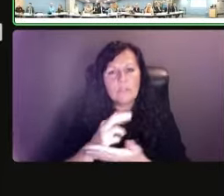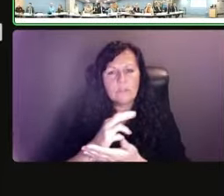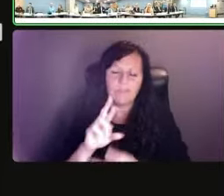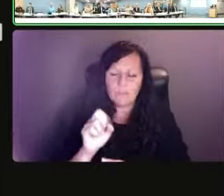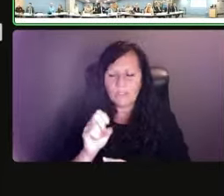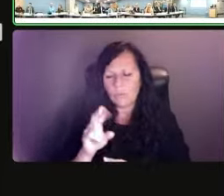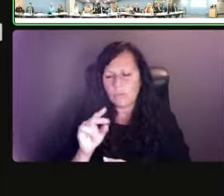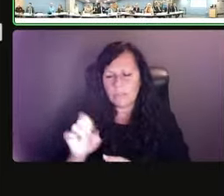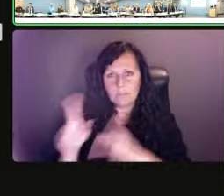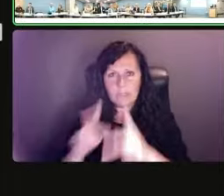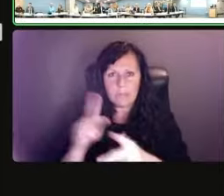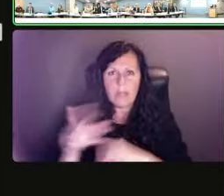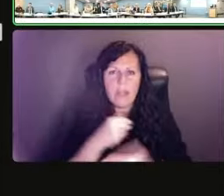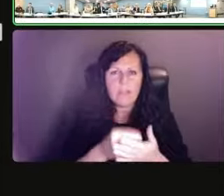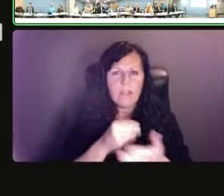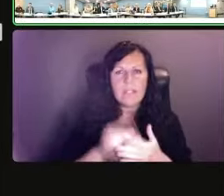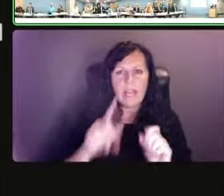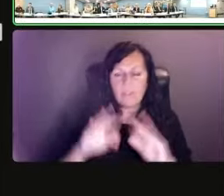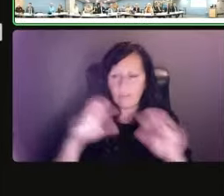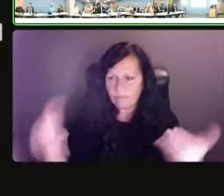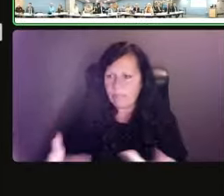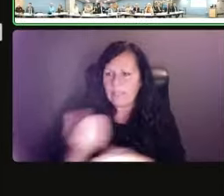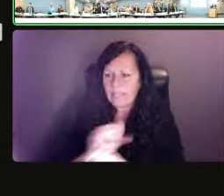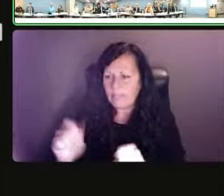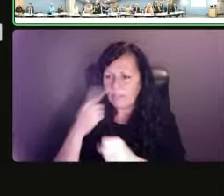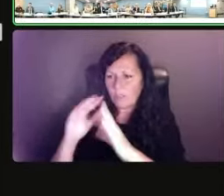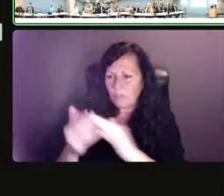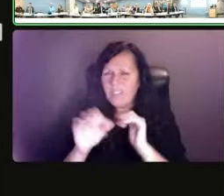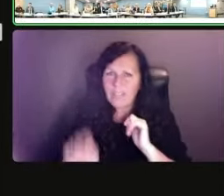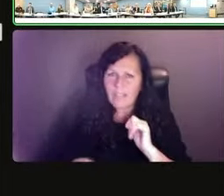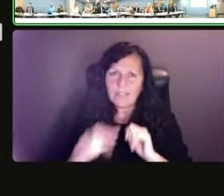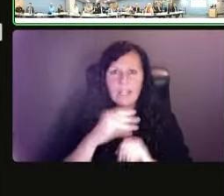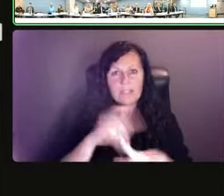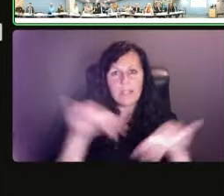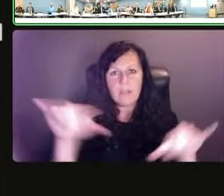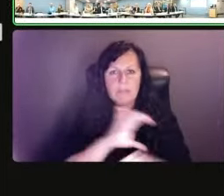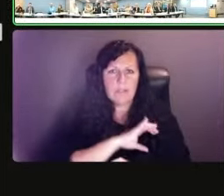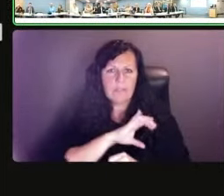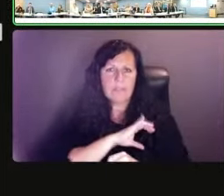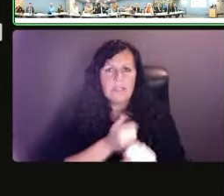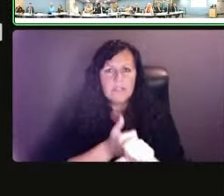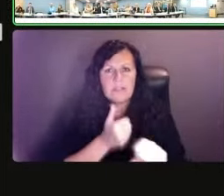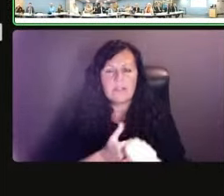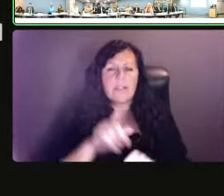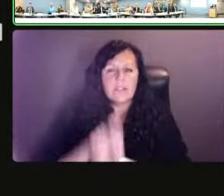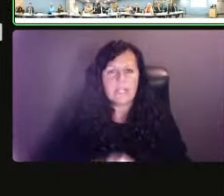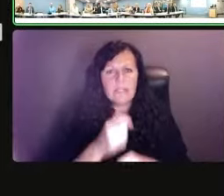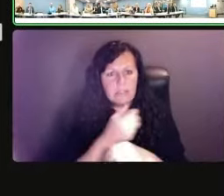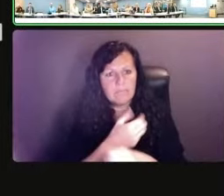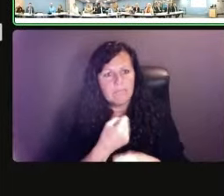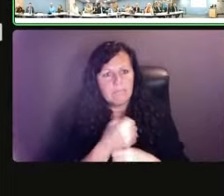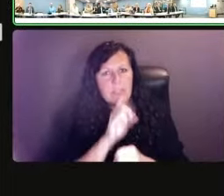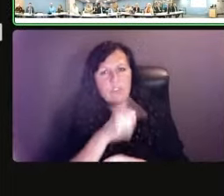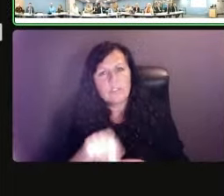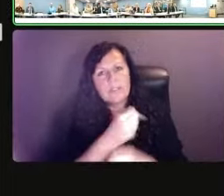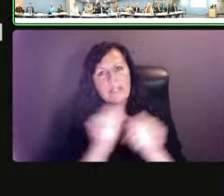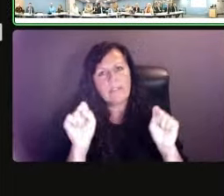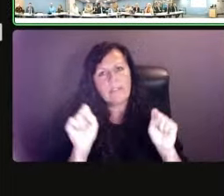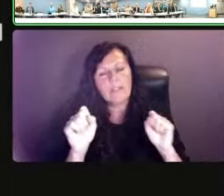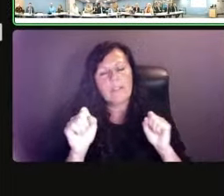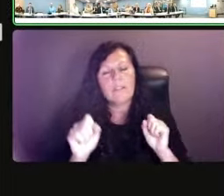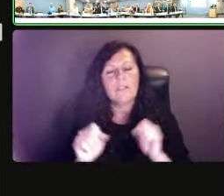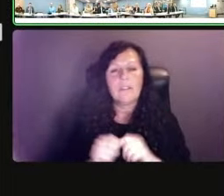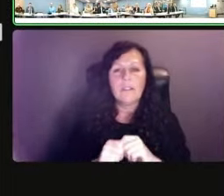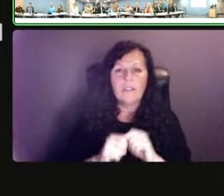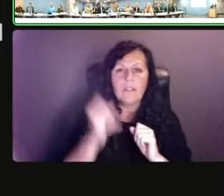community members, but also making sure we're taking care of the physical safety of our officers. And if we spread ourselves too thin, I have to make